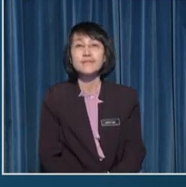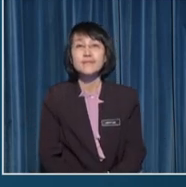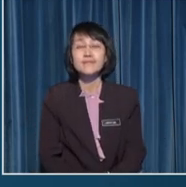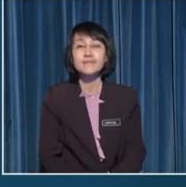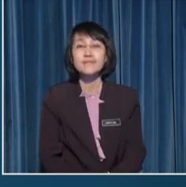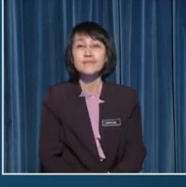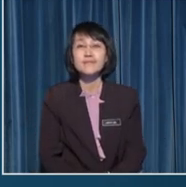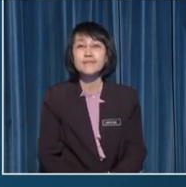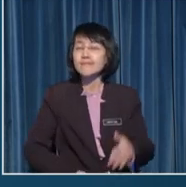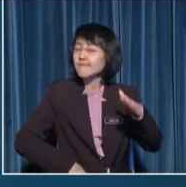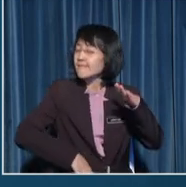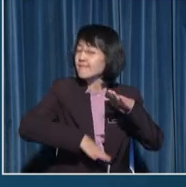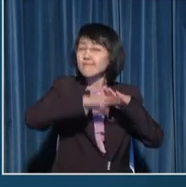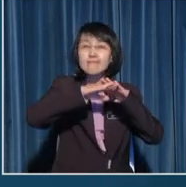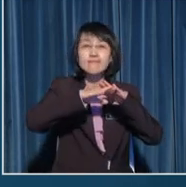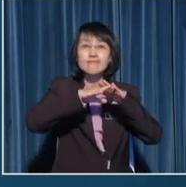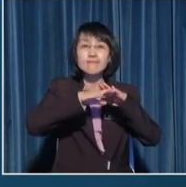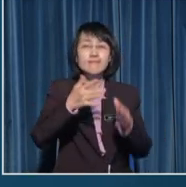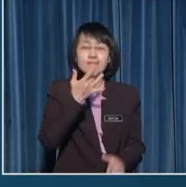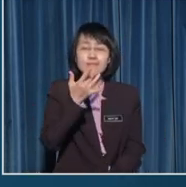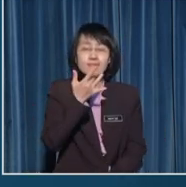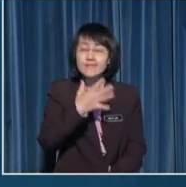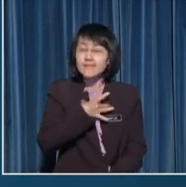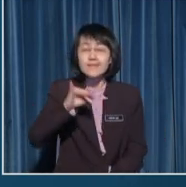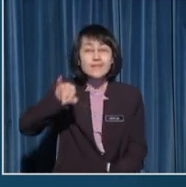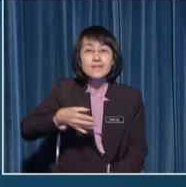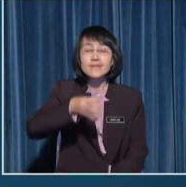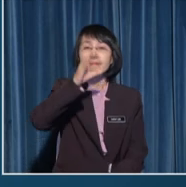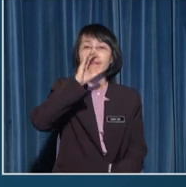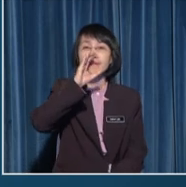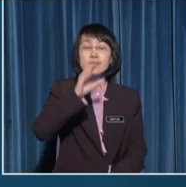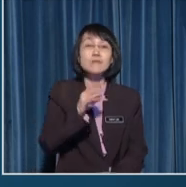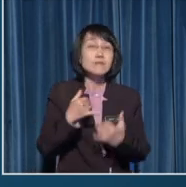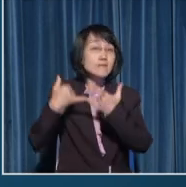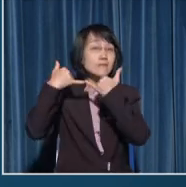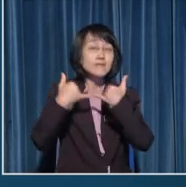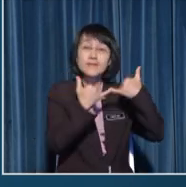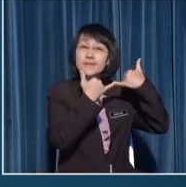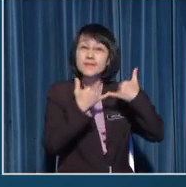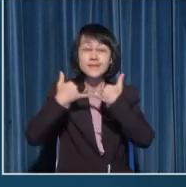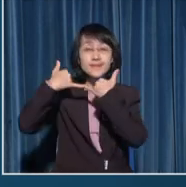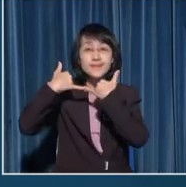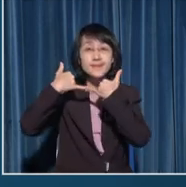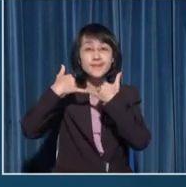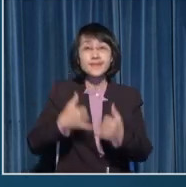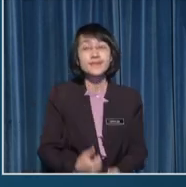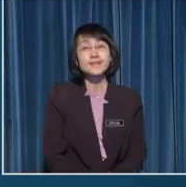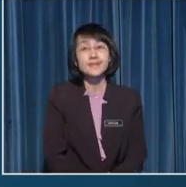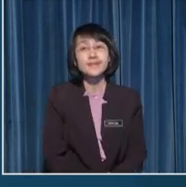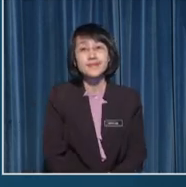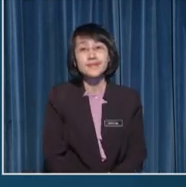The most favorable juice is the watermelon juice.